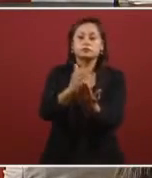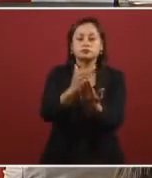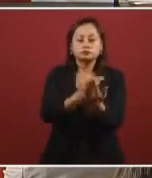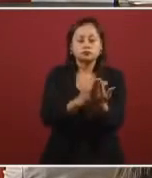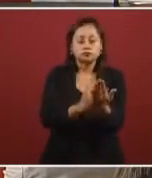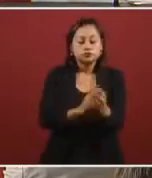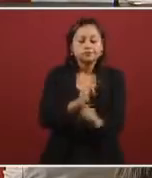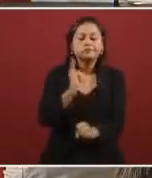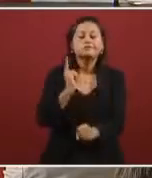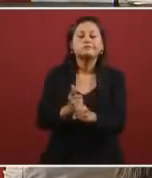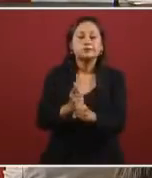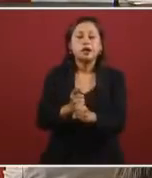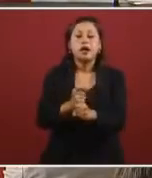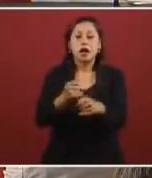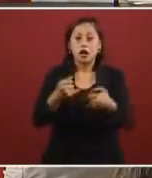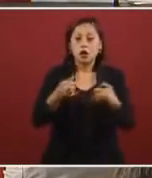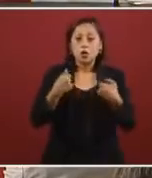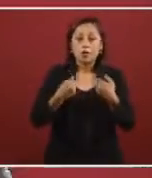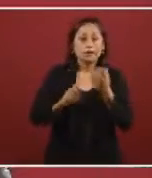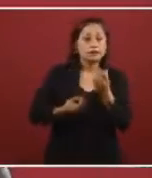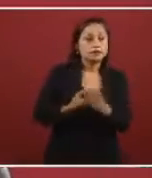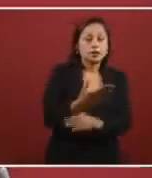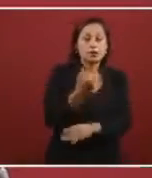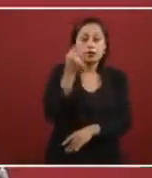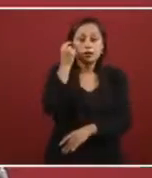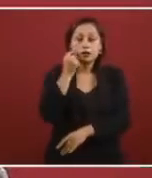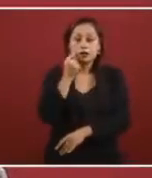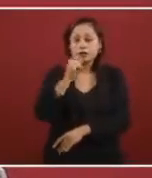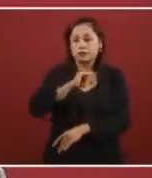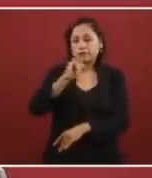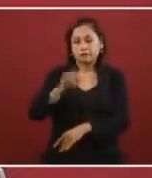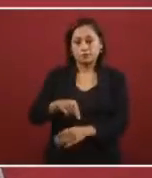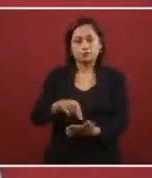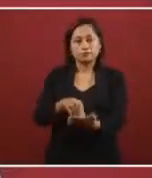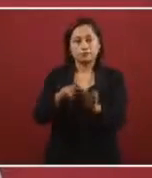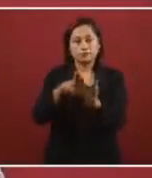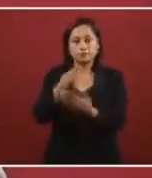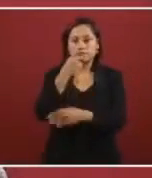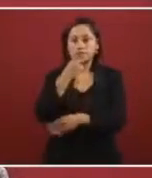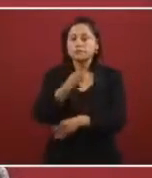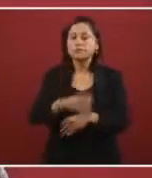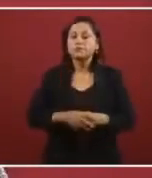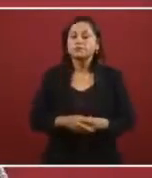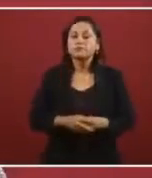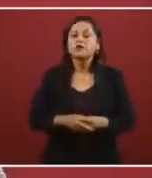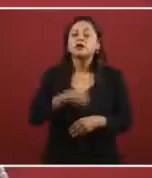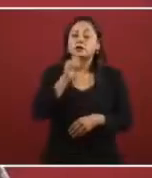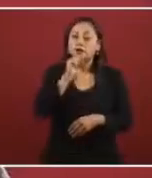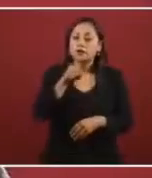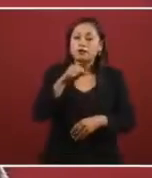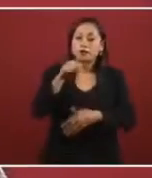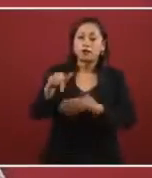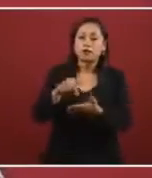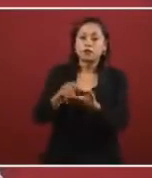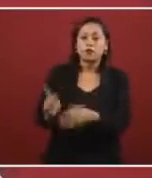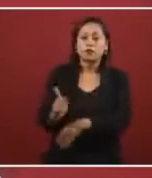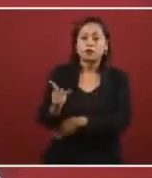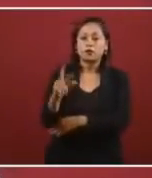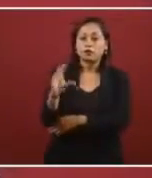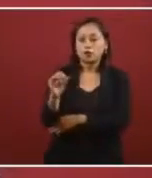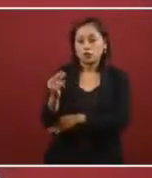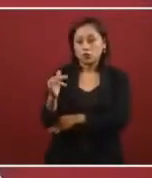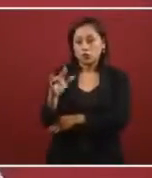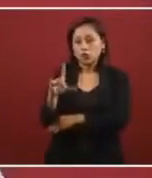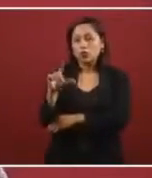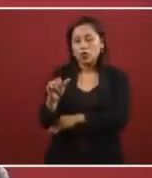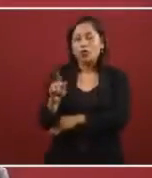entidad. Por supuesto, no descartamos ninguna otra línea de they have investigación, not discharged any line of investigation, but they're talking about